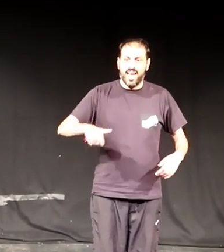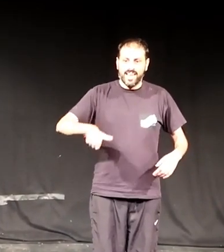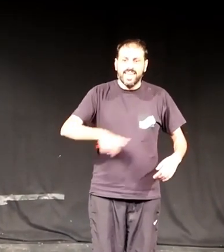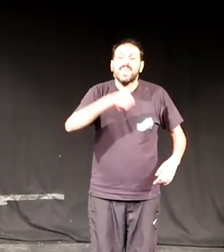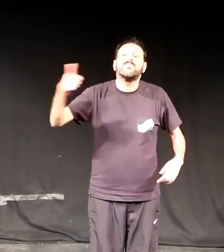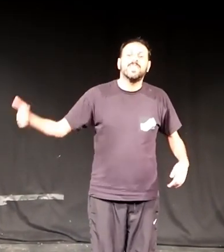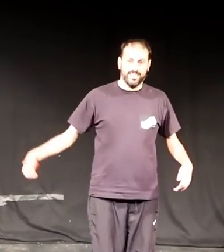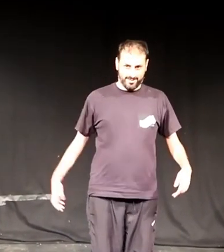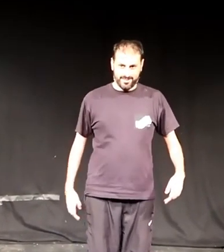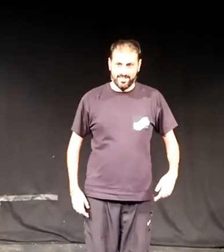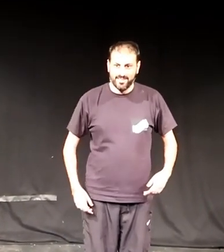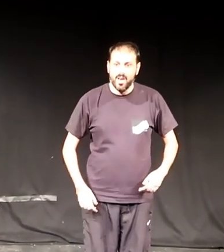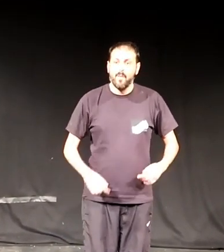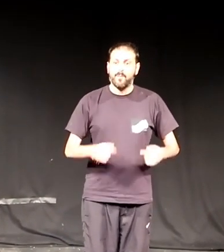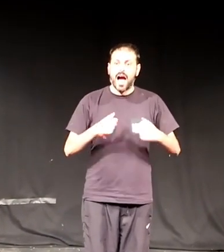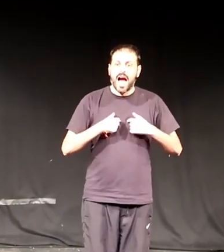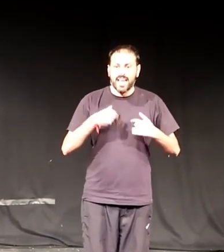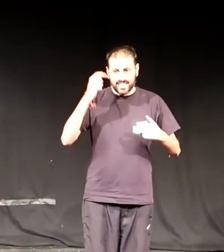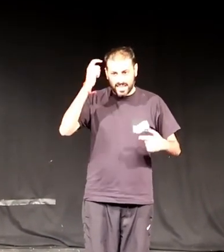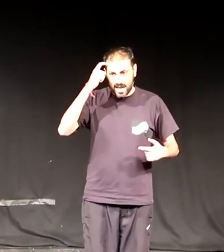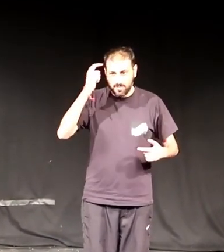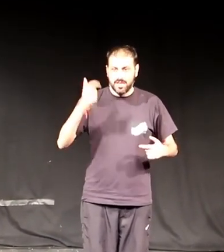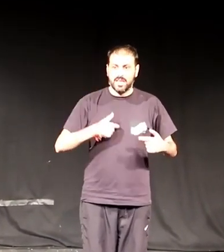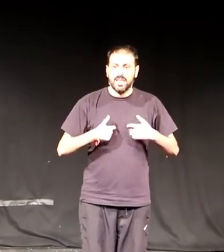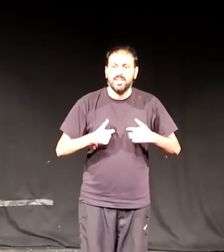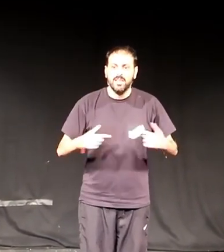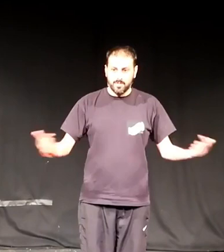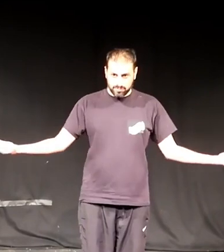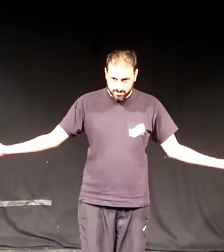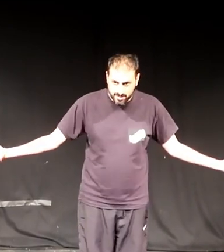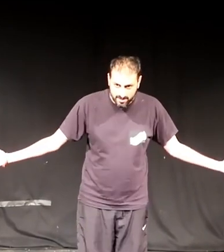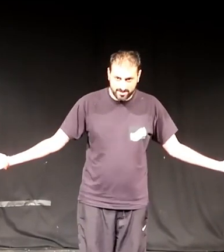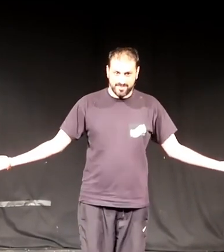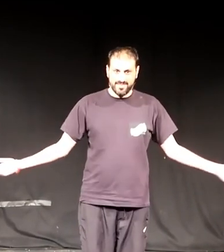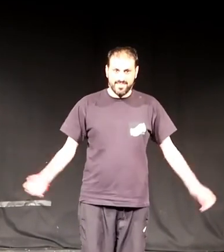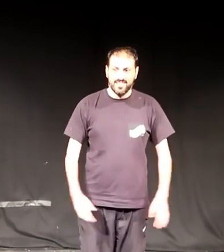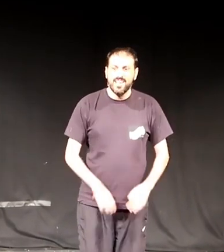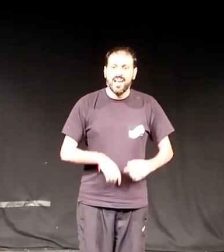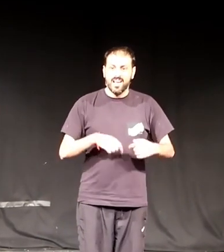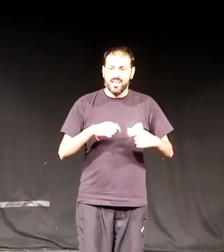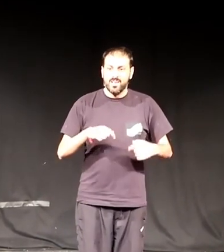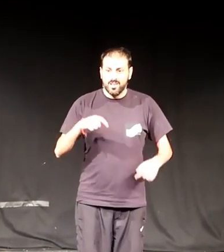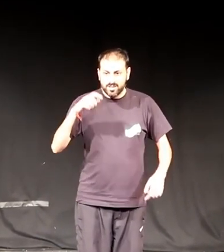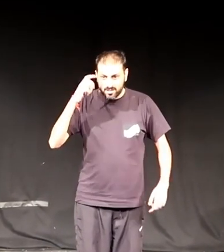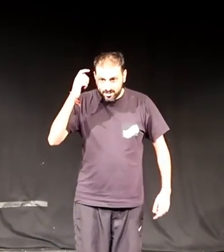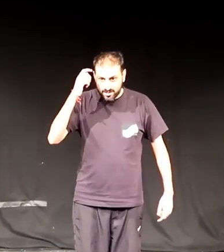Good evening. My name is Pritesh.